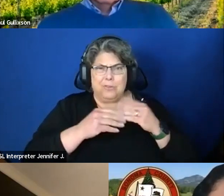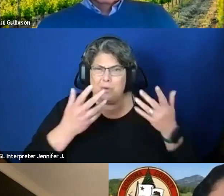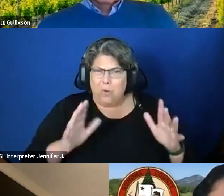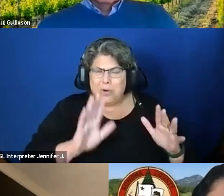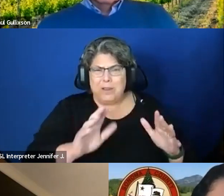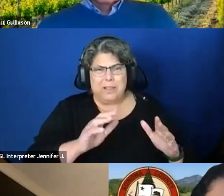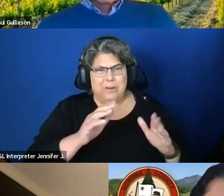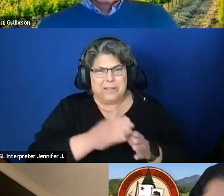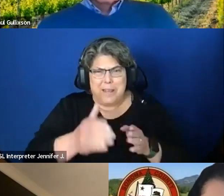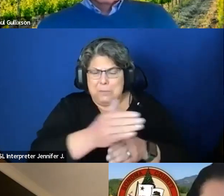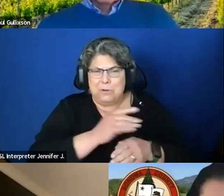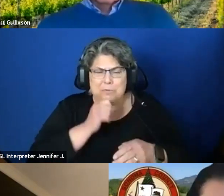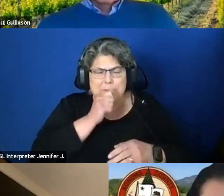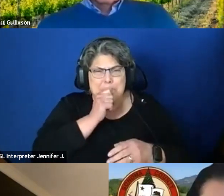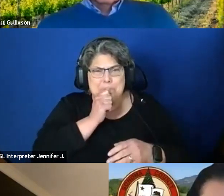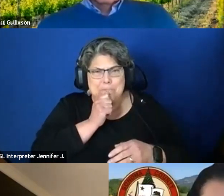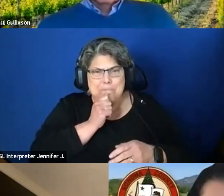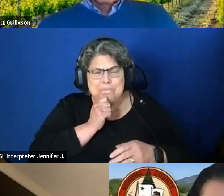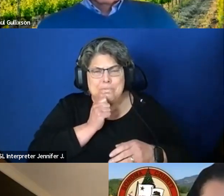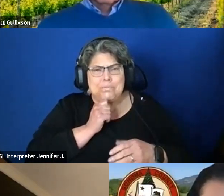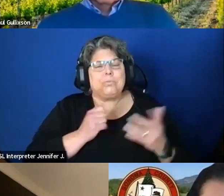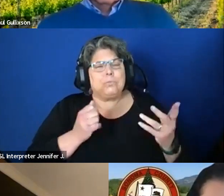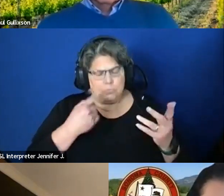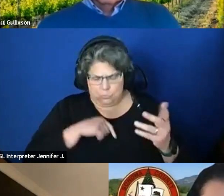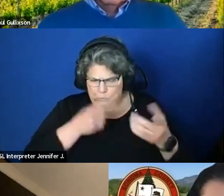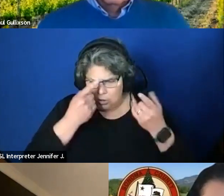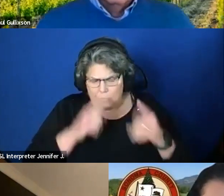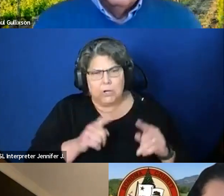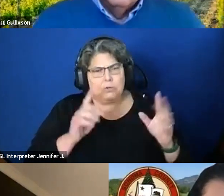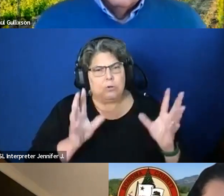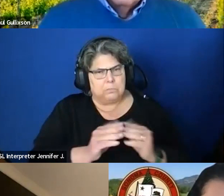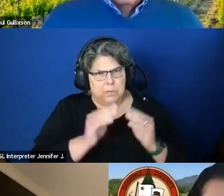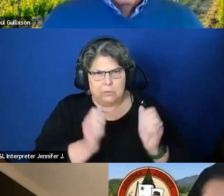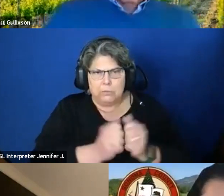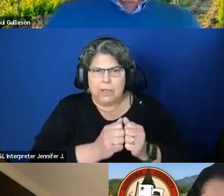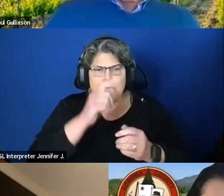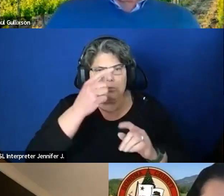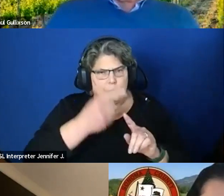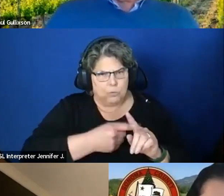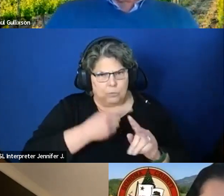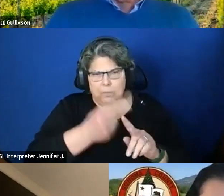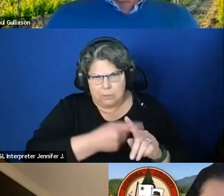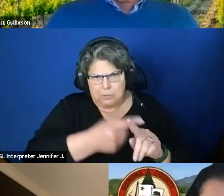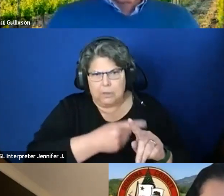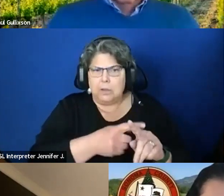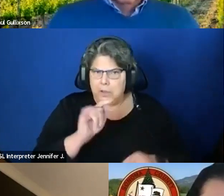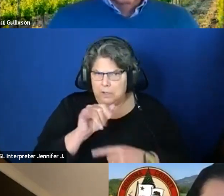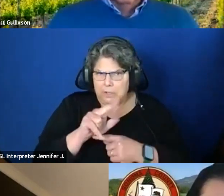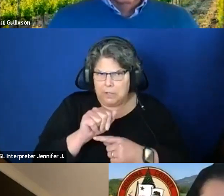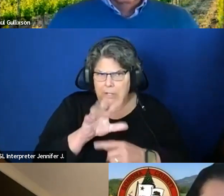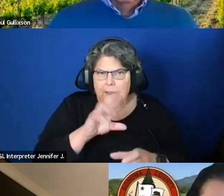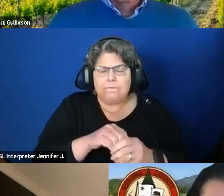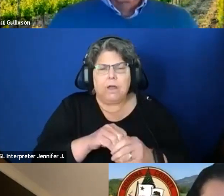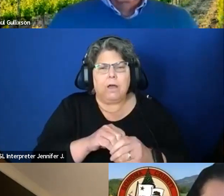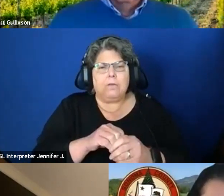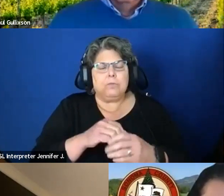their neighborhood. We agreed to meet with them on a monthly basis. Tina was part of these calls. We met